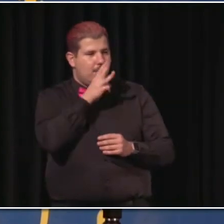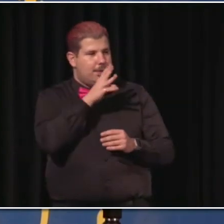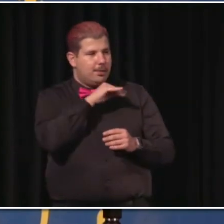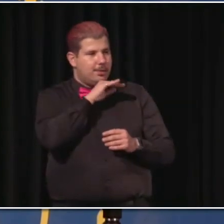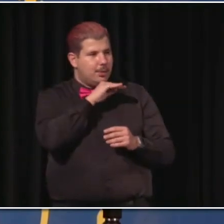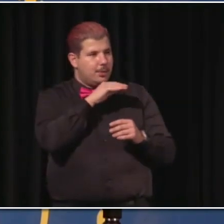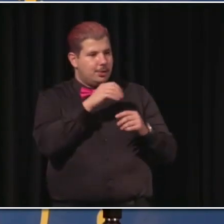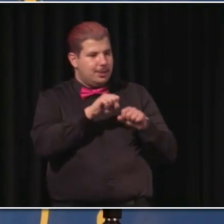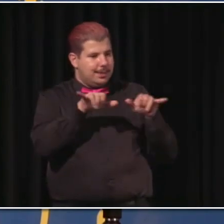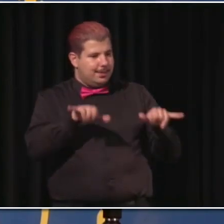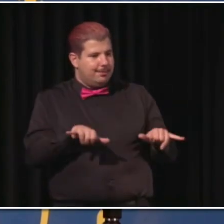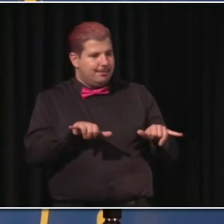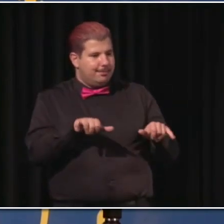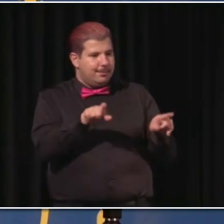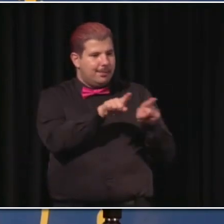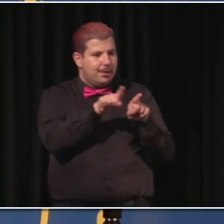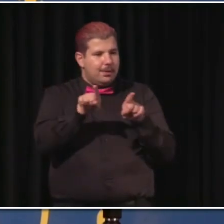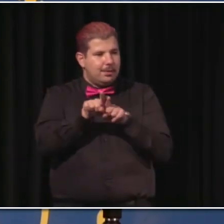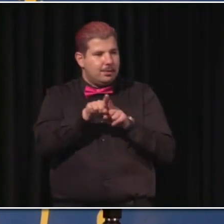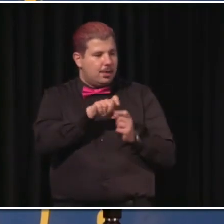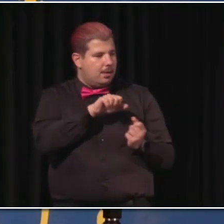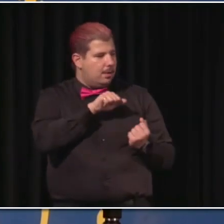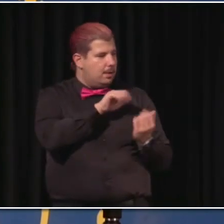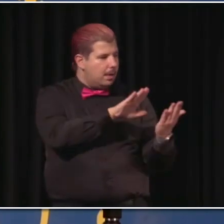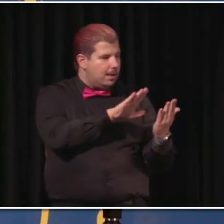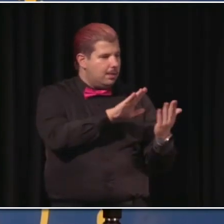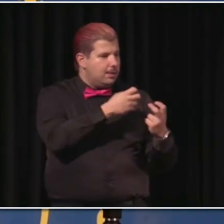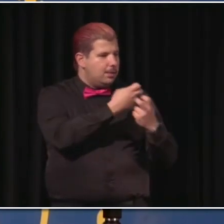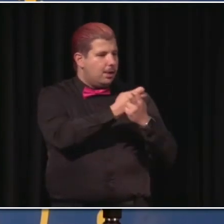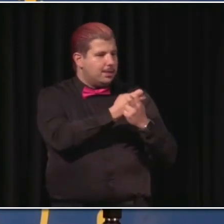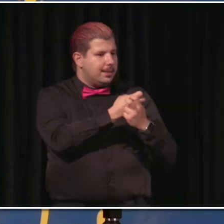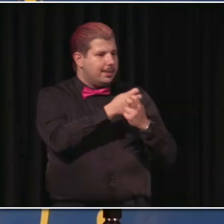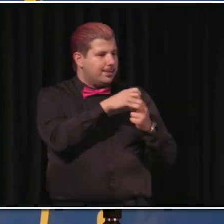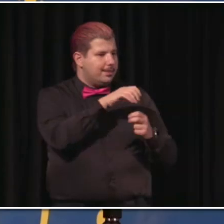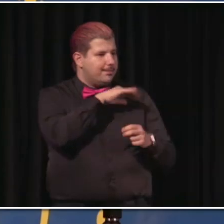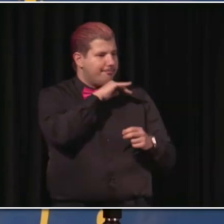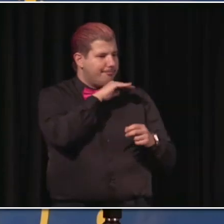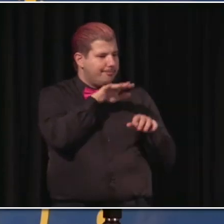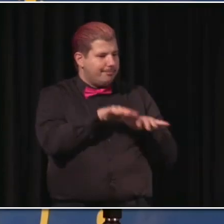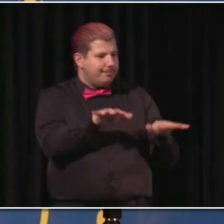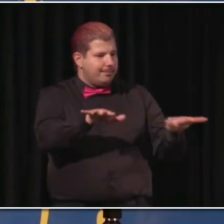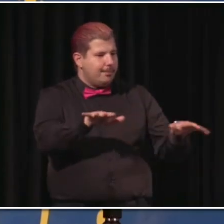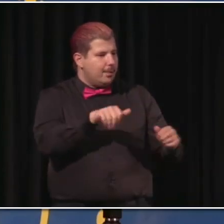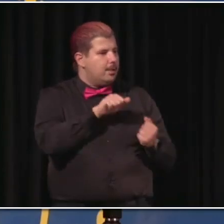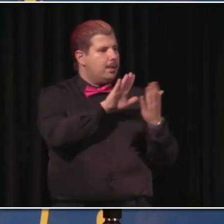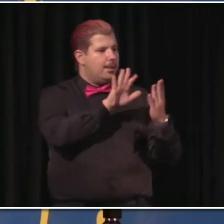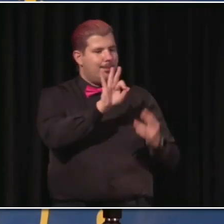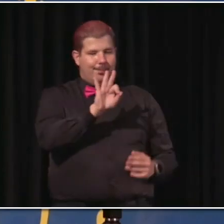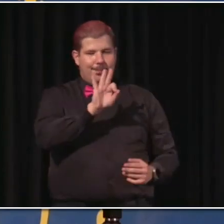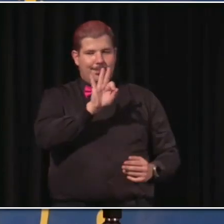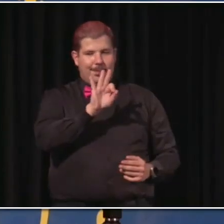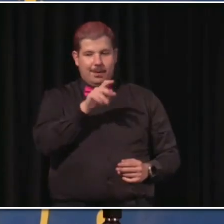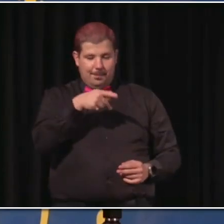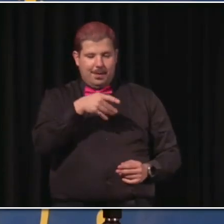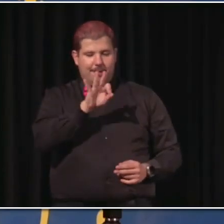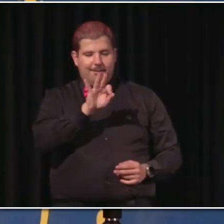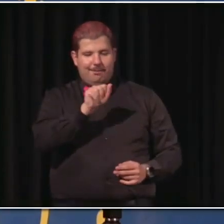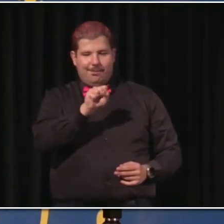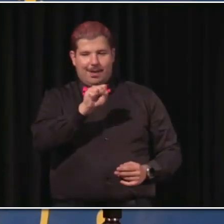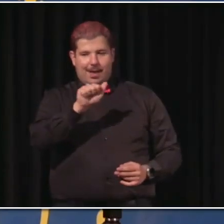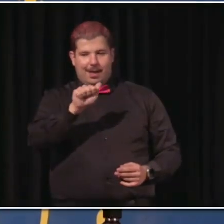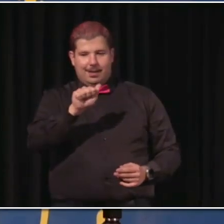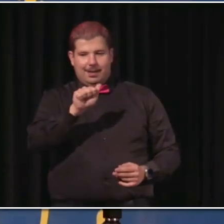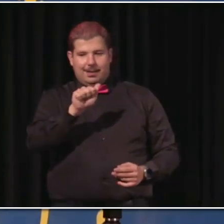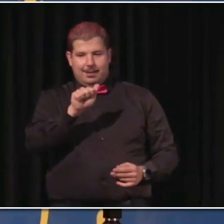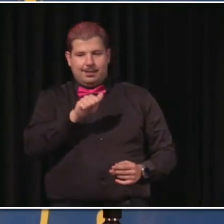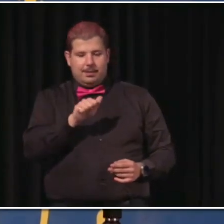We're also coming for the toxic polluters. We're taking on PFAS, the invisible forever chemicals